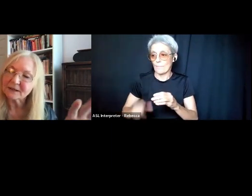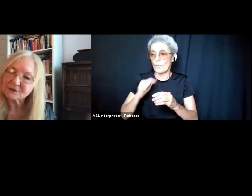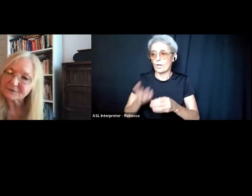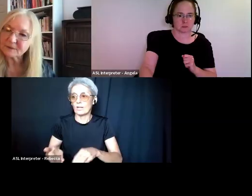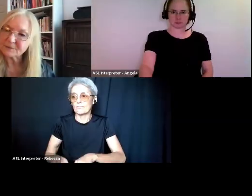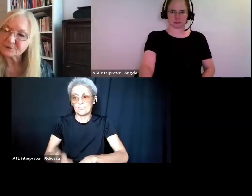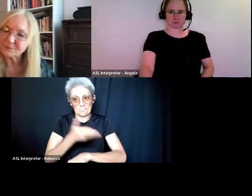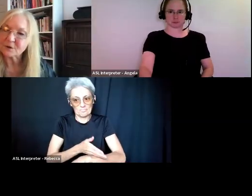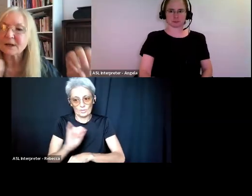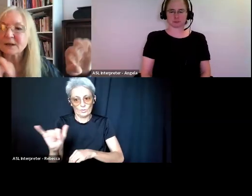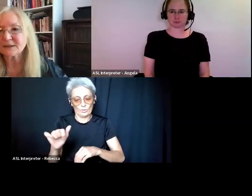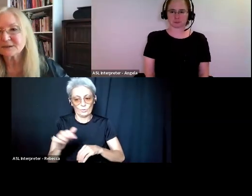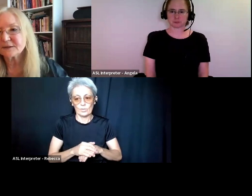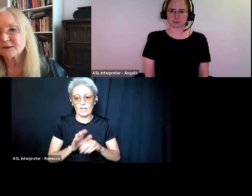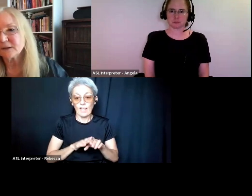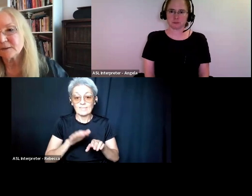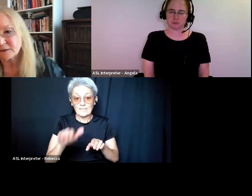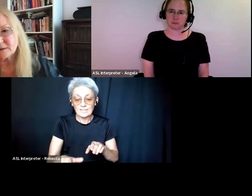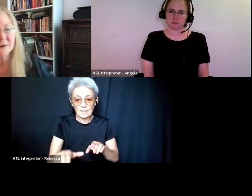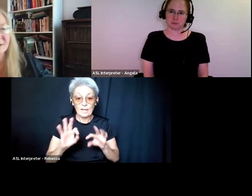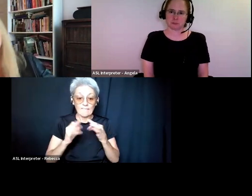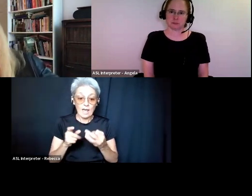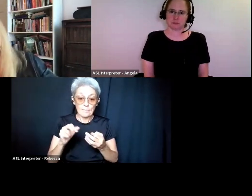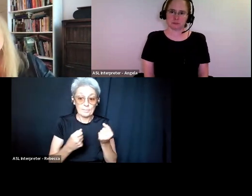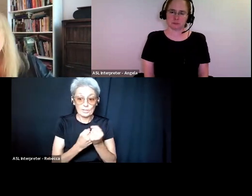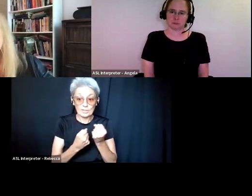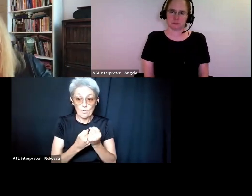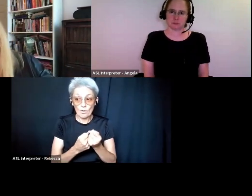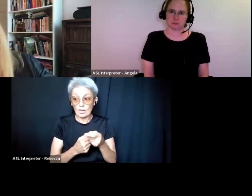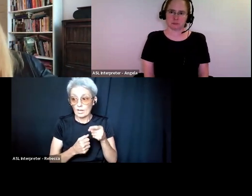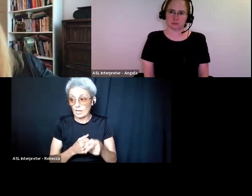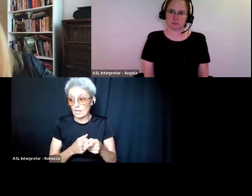can say, here's family peer support. Does it help